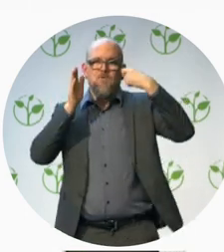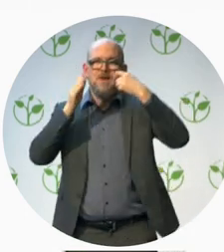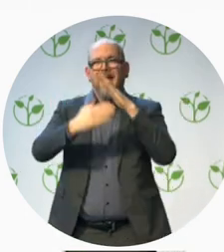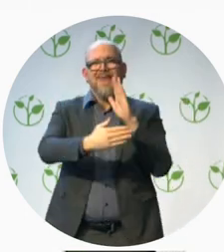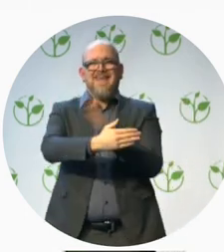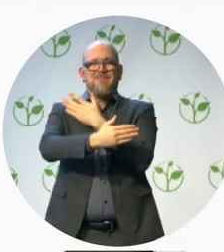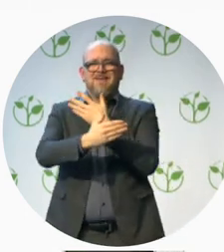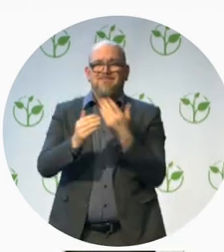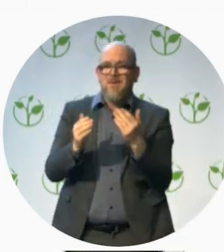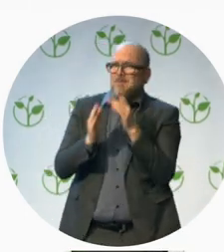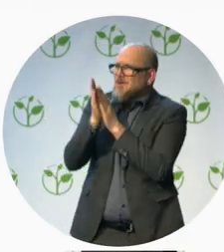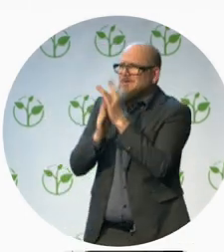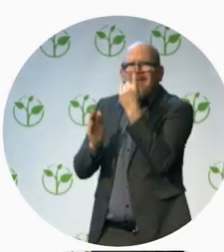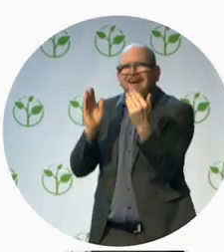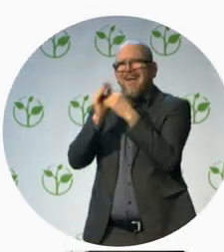Video?